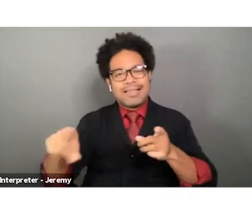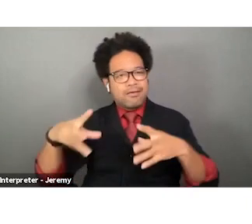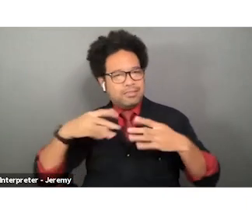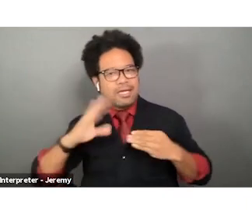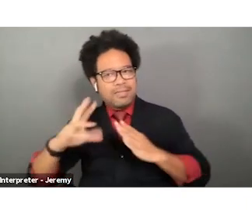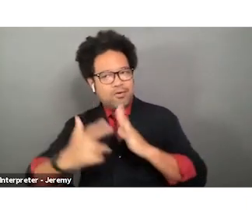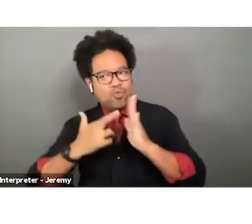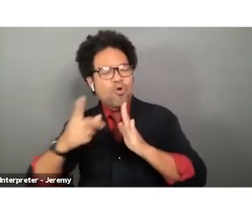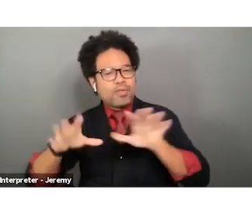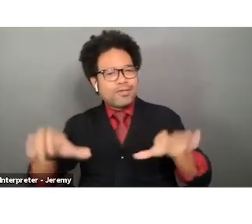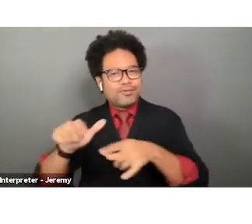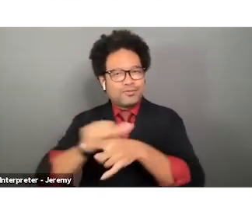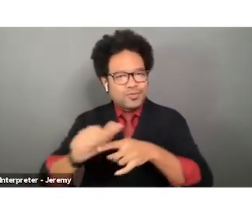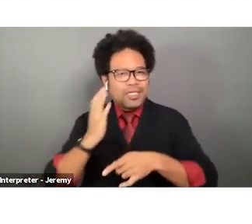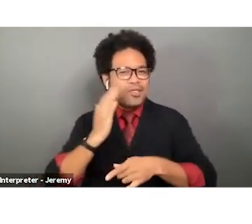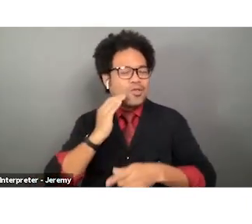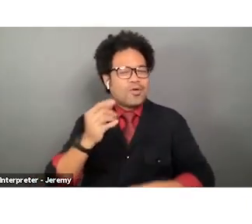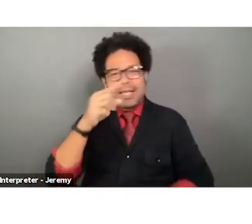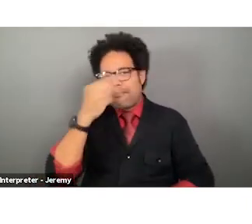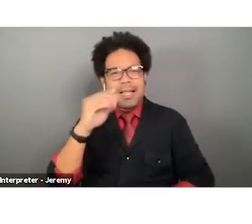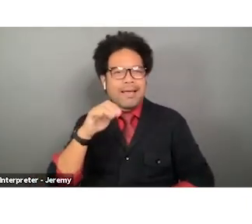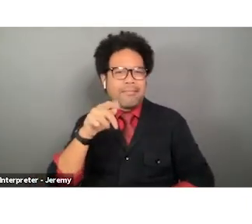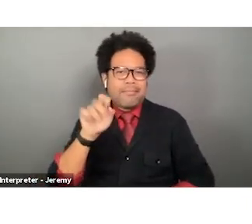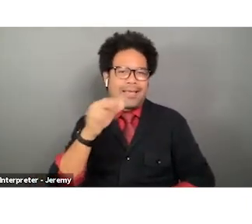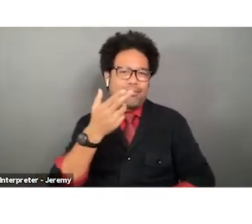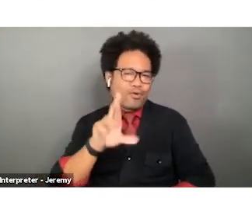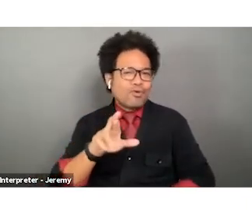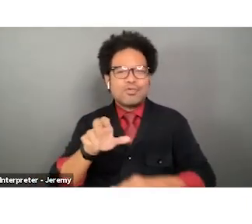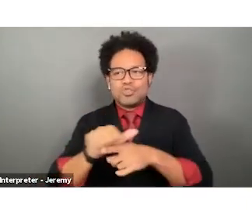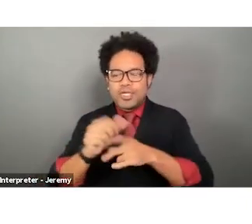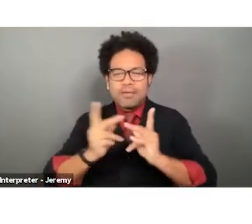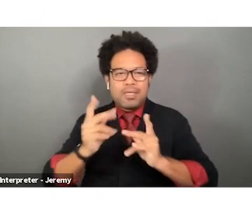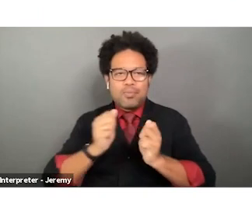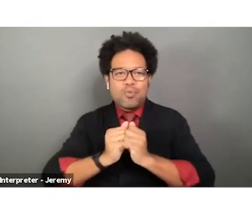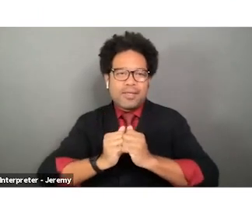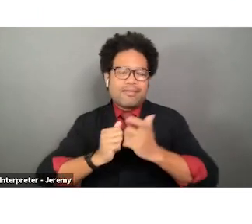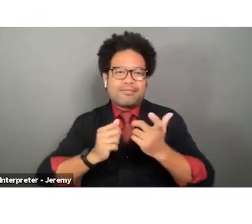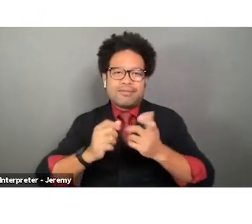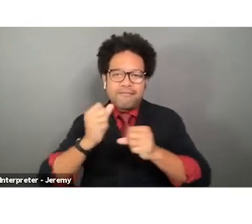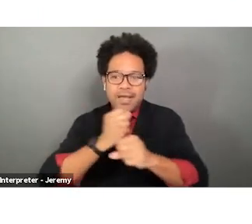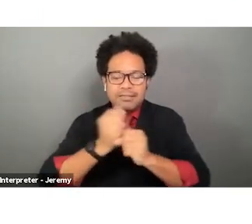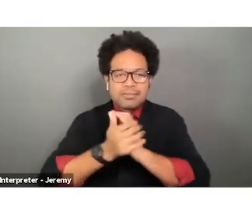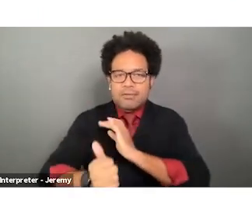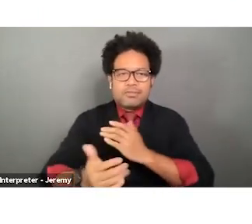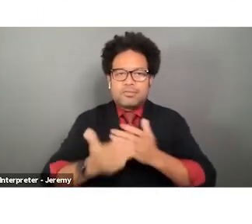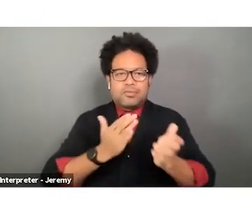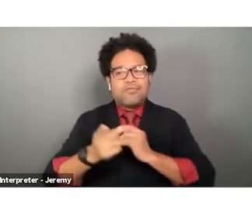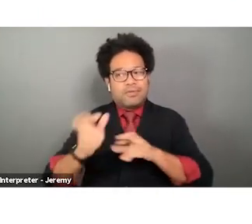do trainings, you know, like the Black Panthers training people with, you know, martial arts and things like that. These people are ready for that work.